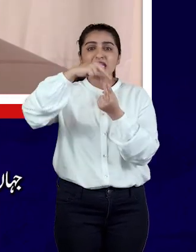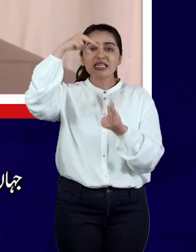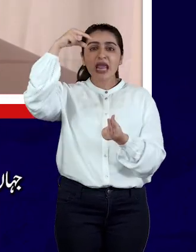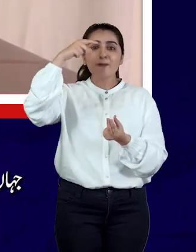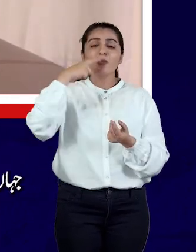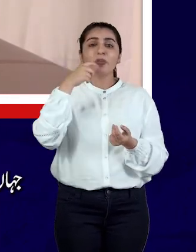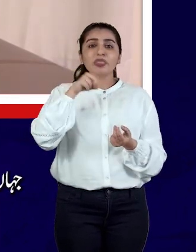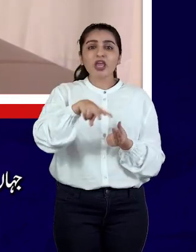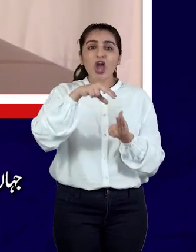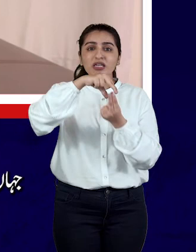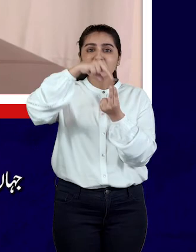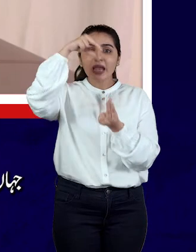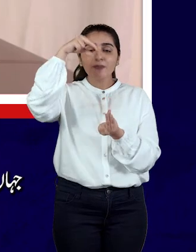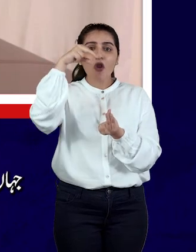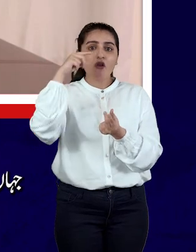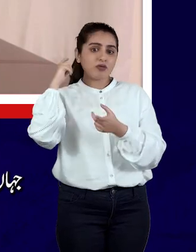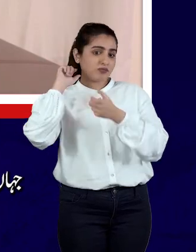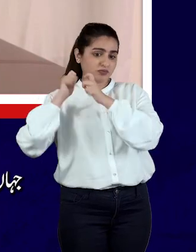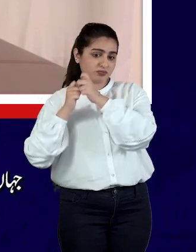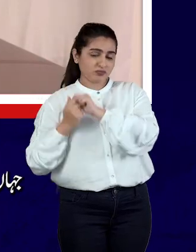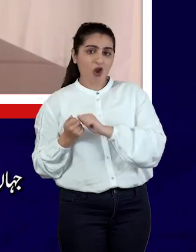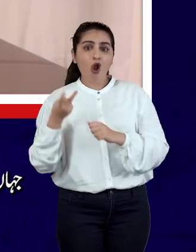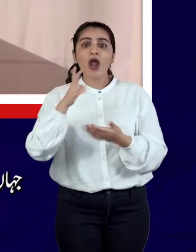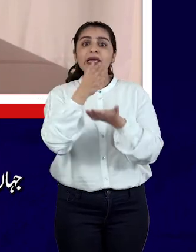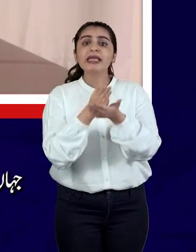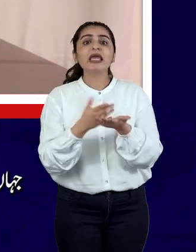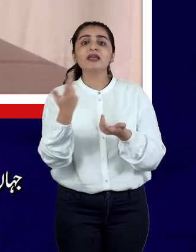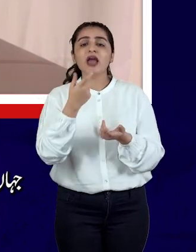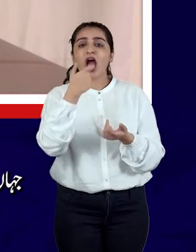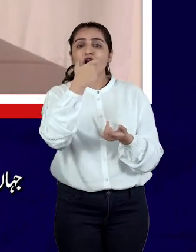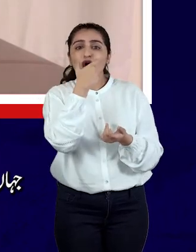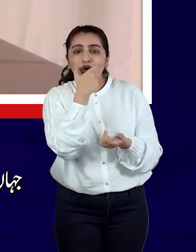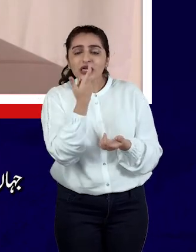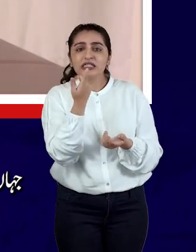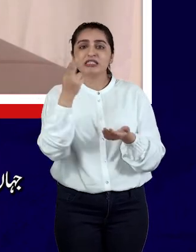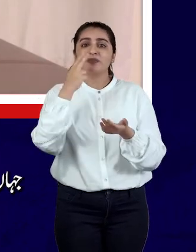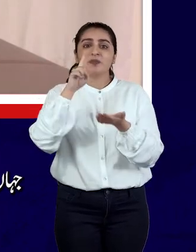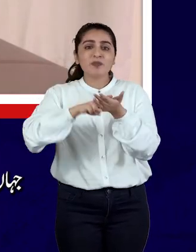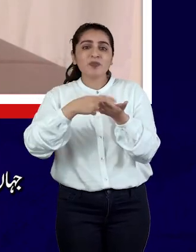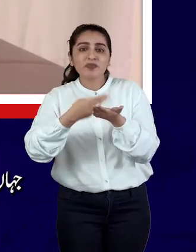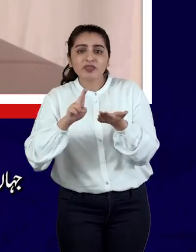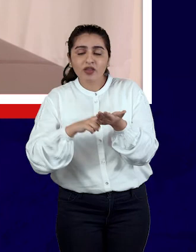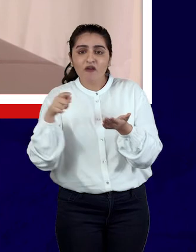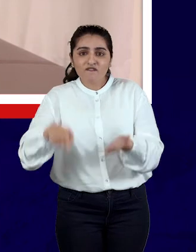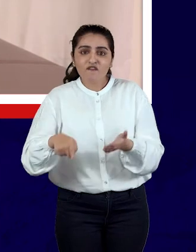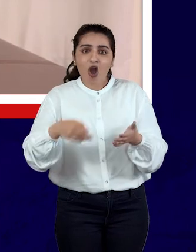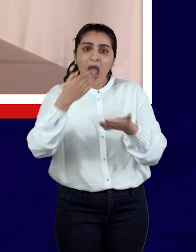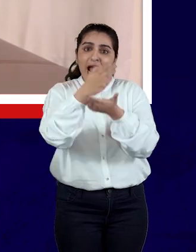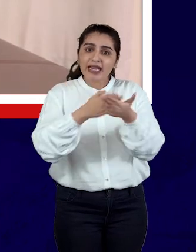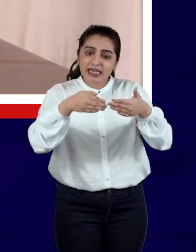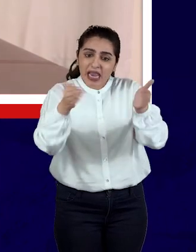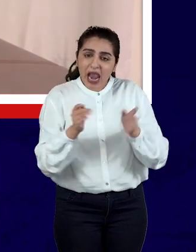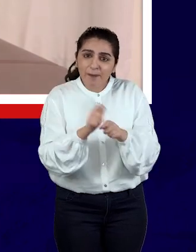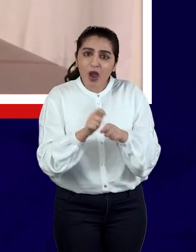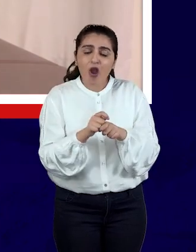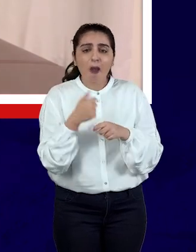with tampons and they would make cake out of layers and layers of cookie and jam. It was just amazing